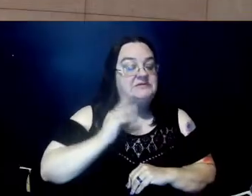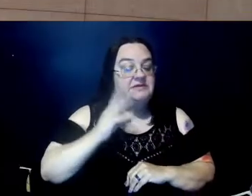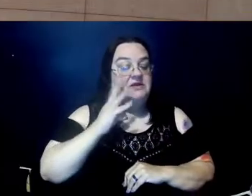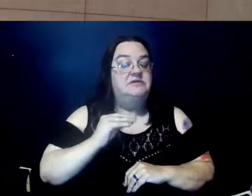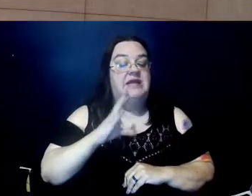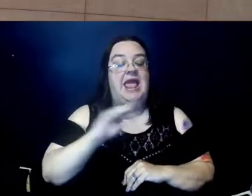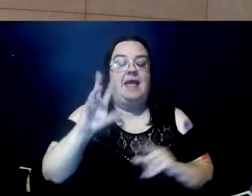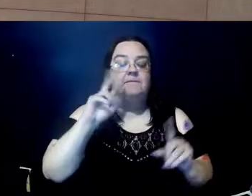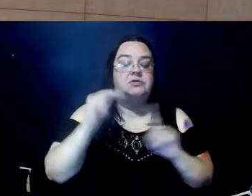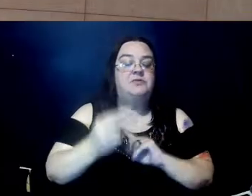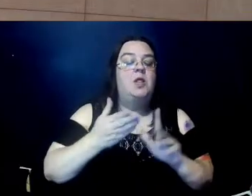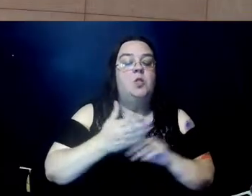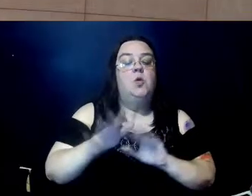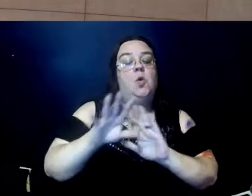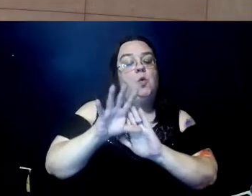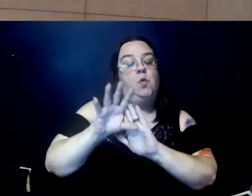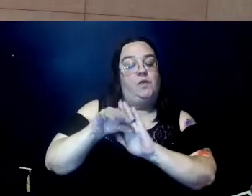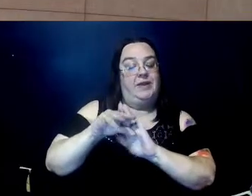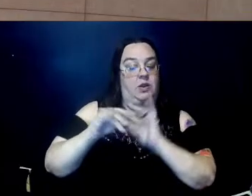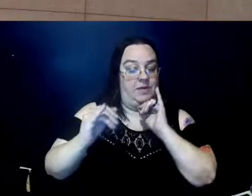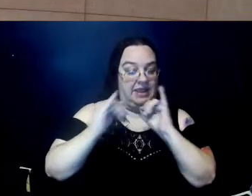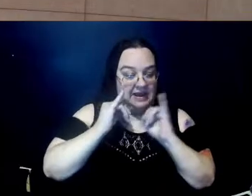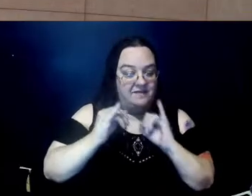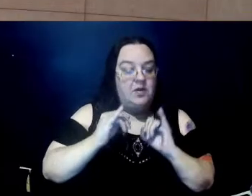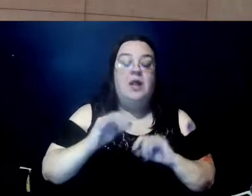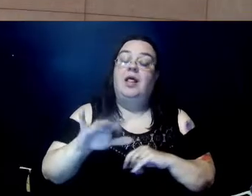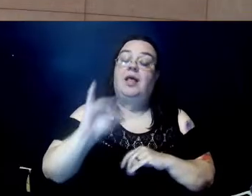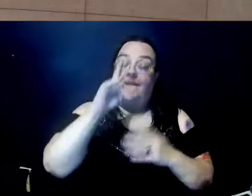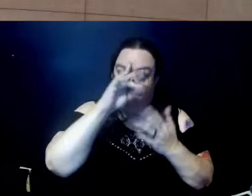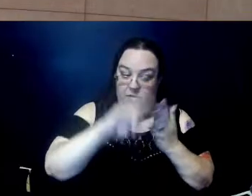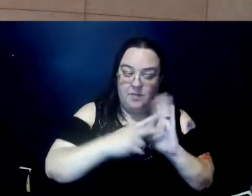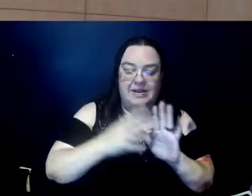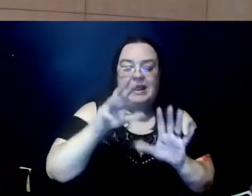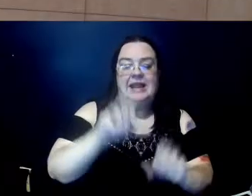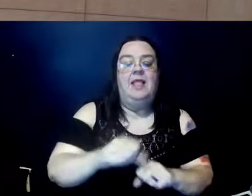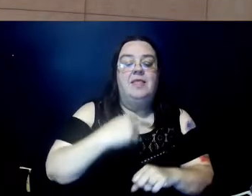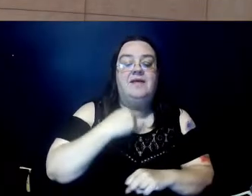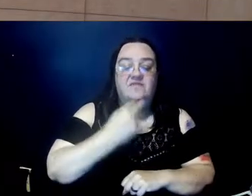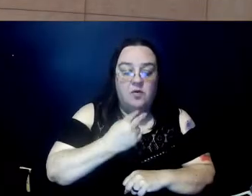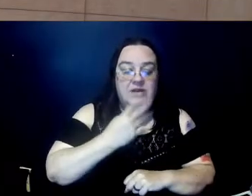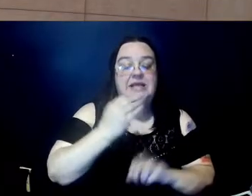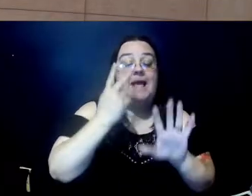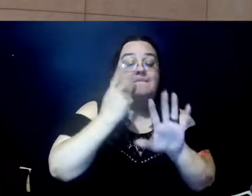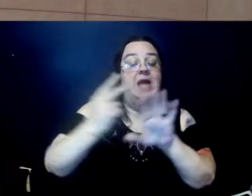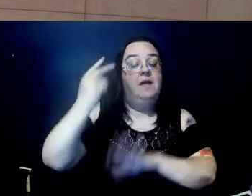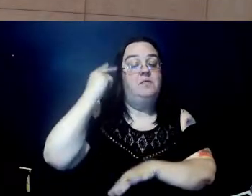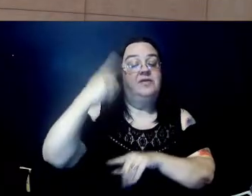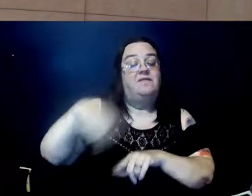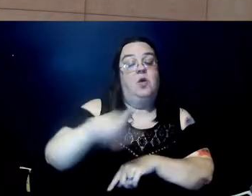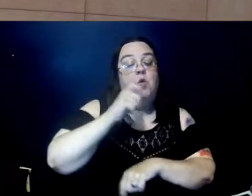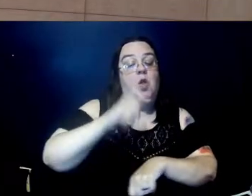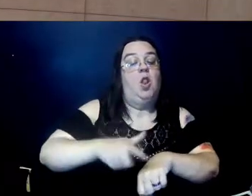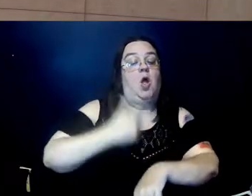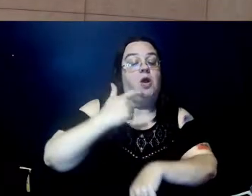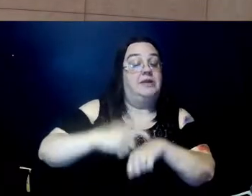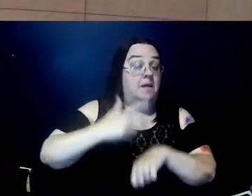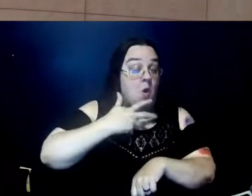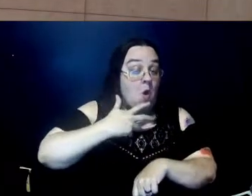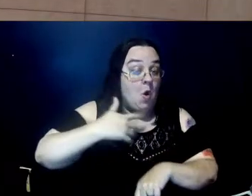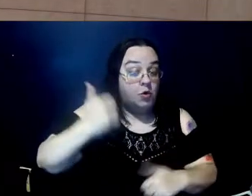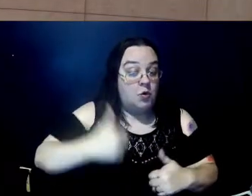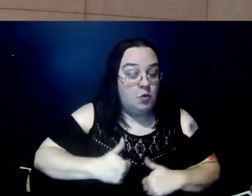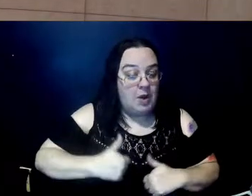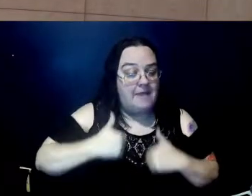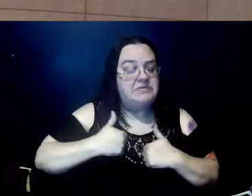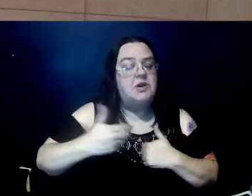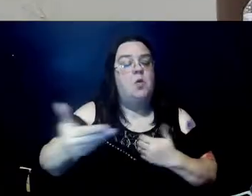video interviews. While the initiative focuses on capturing the voices and memories of longtime older residents, we welcome participation from all community